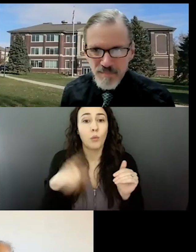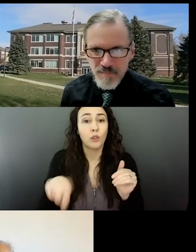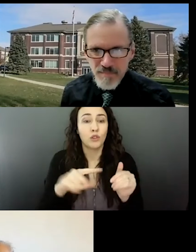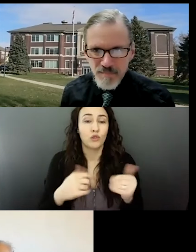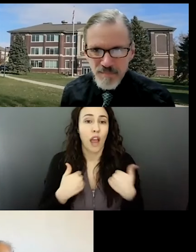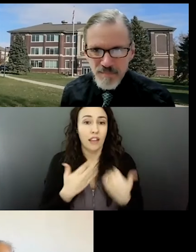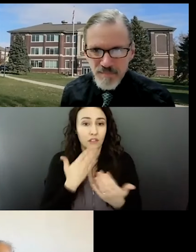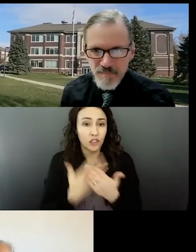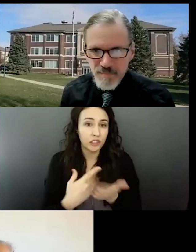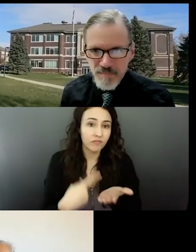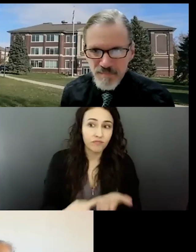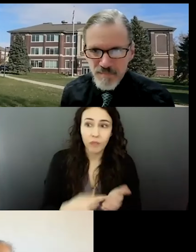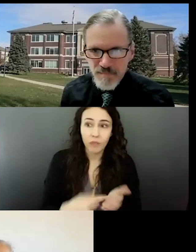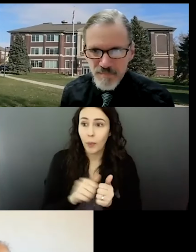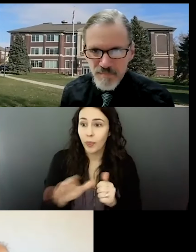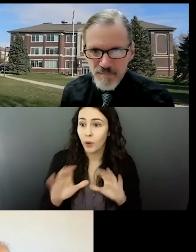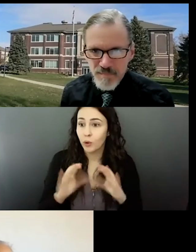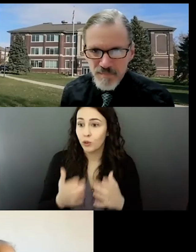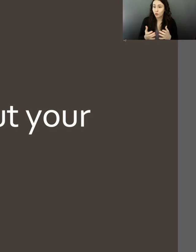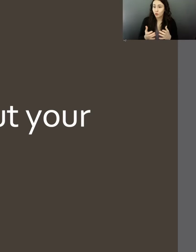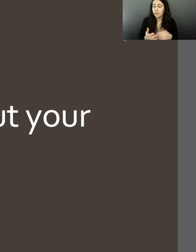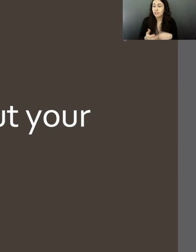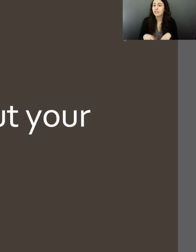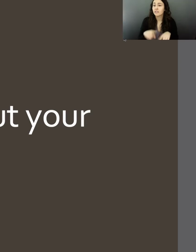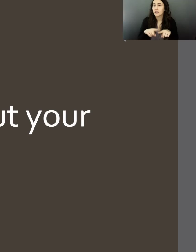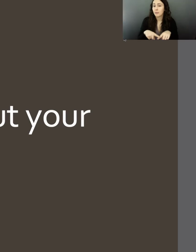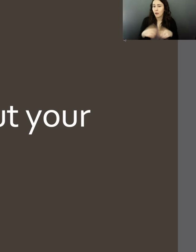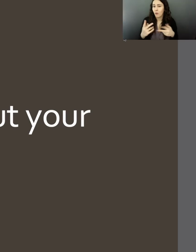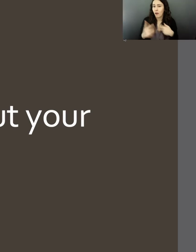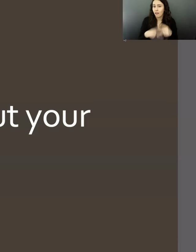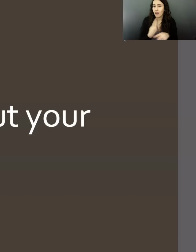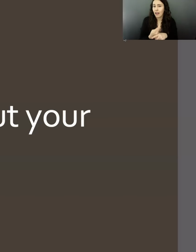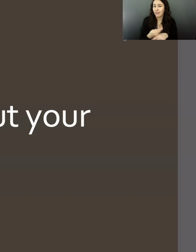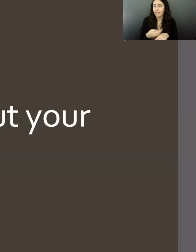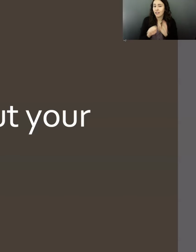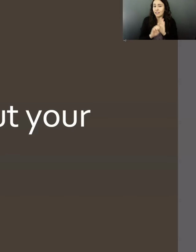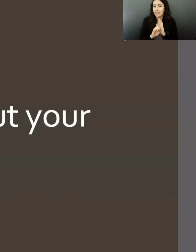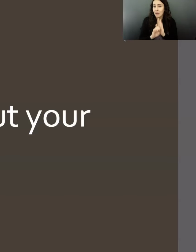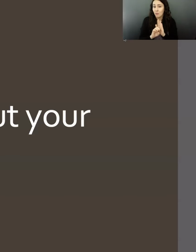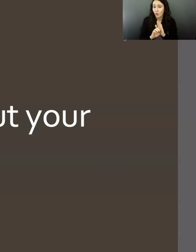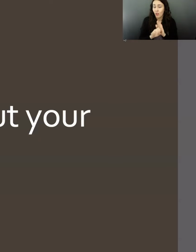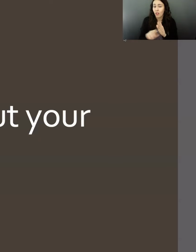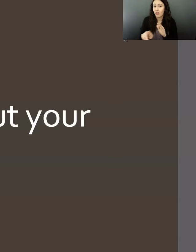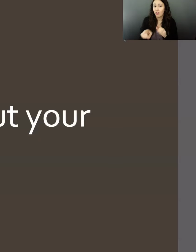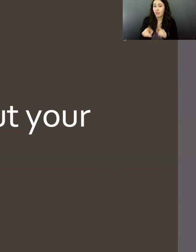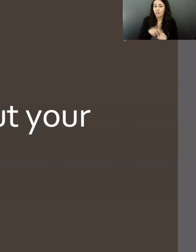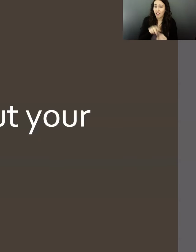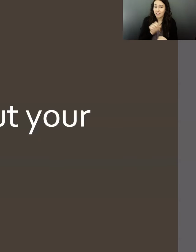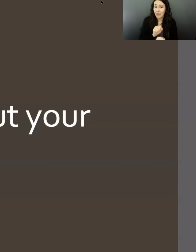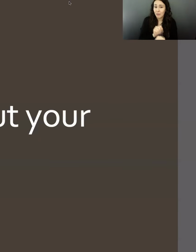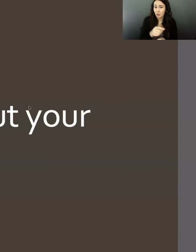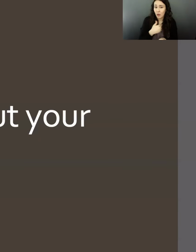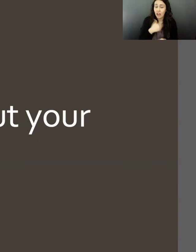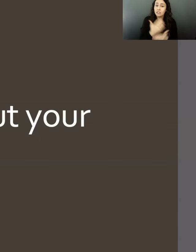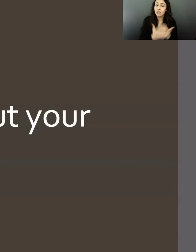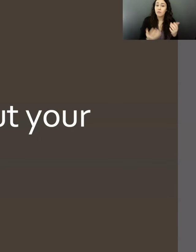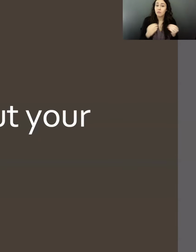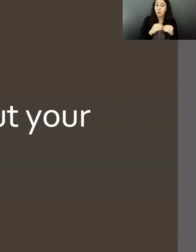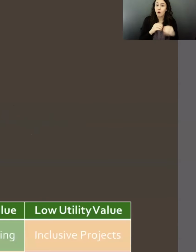what type of a example assignment your group had, some were more inclusive than others. And